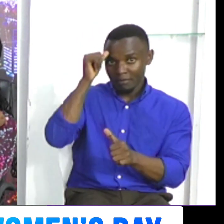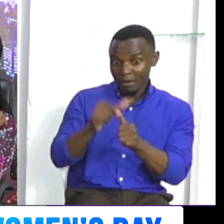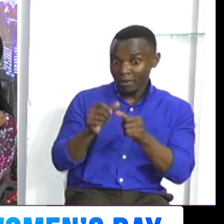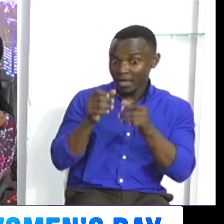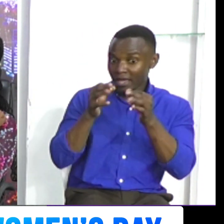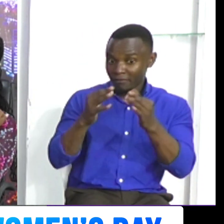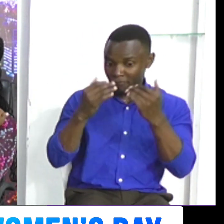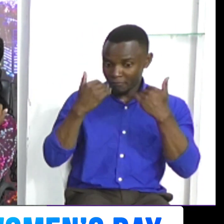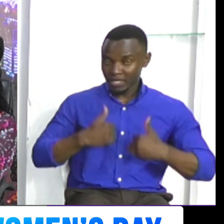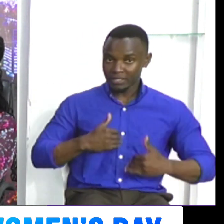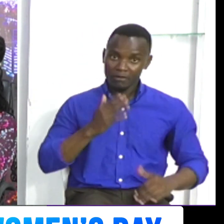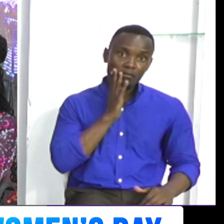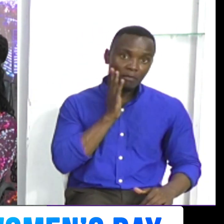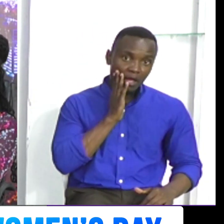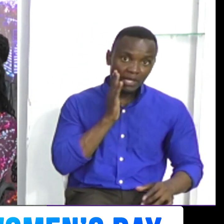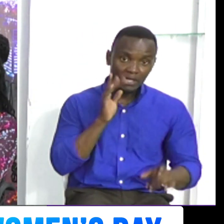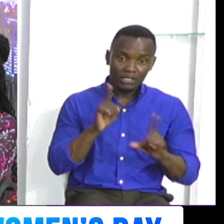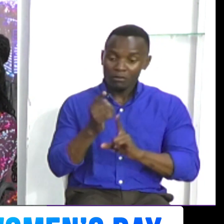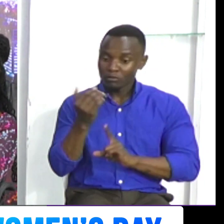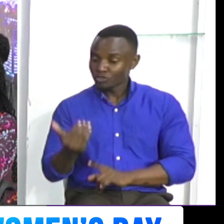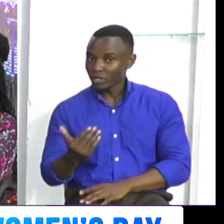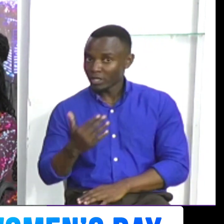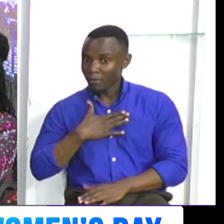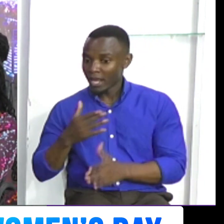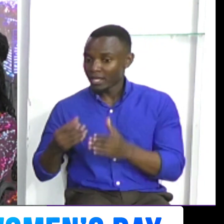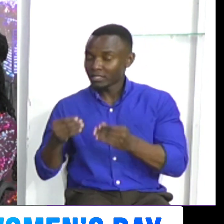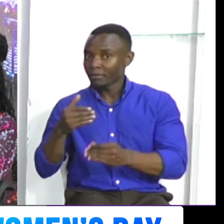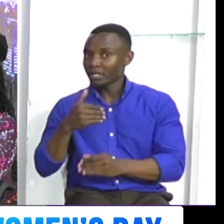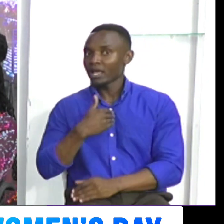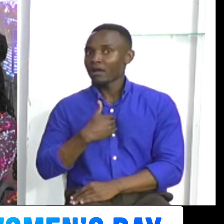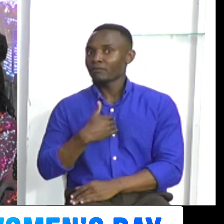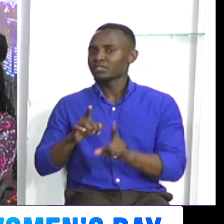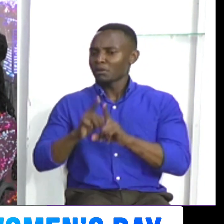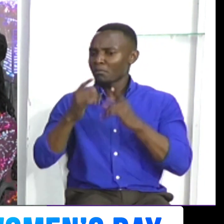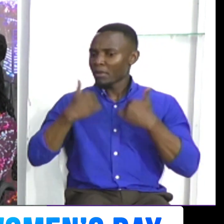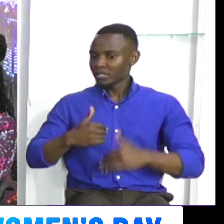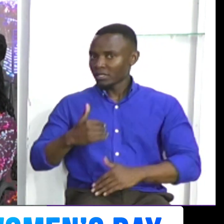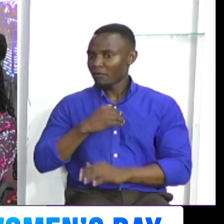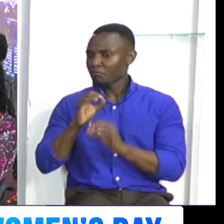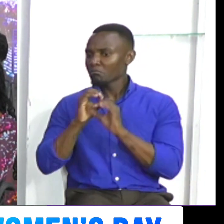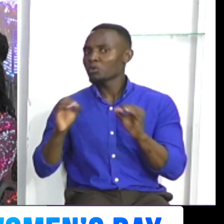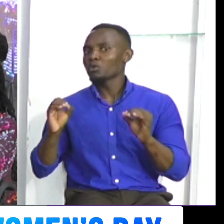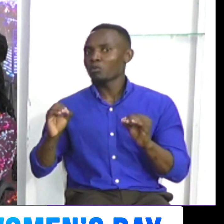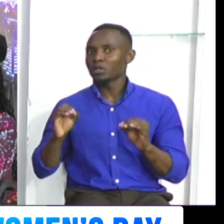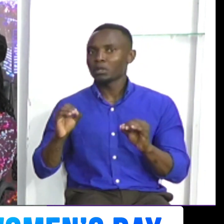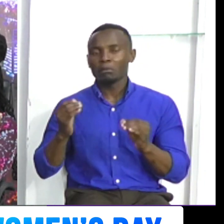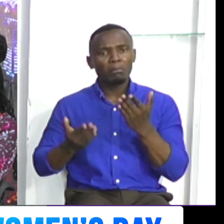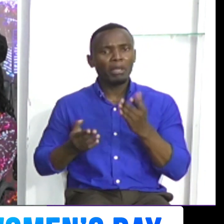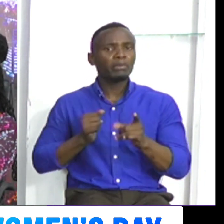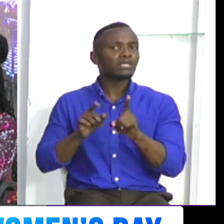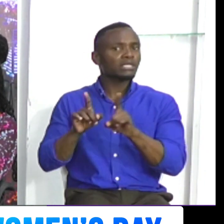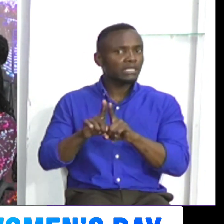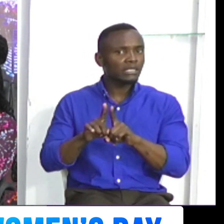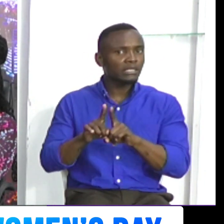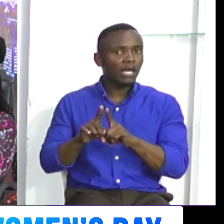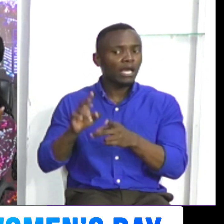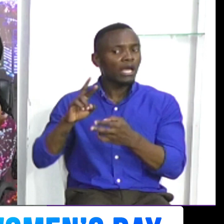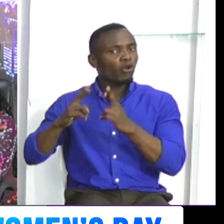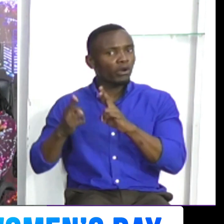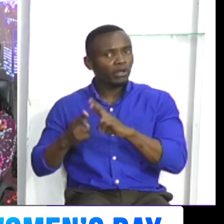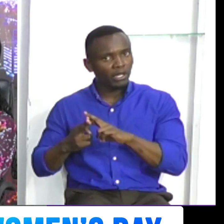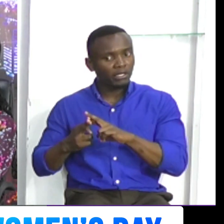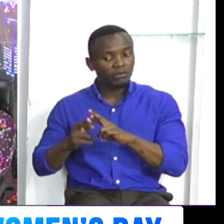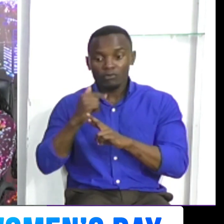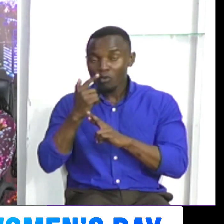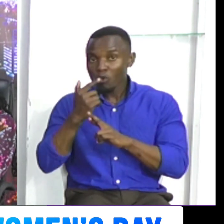disability, and I do not have someone, an auntie, a sister, a parent, a relative I can leave my child